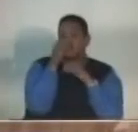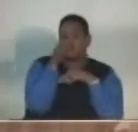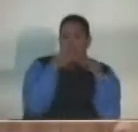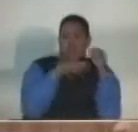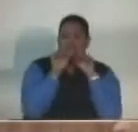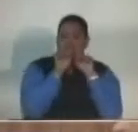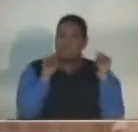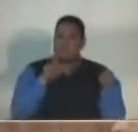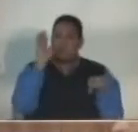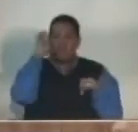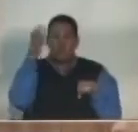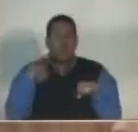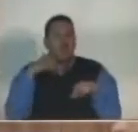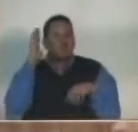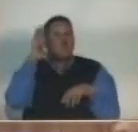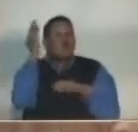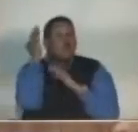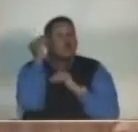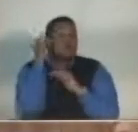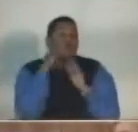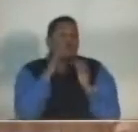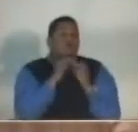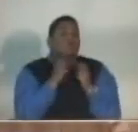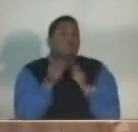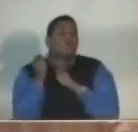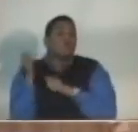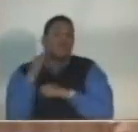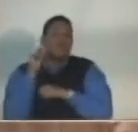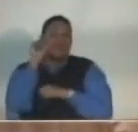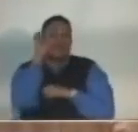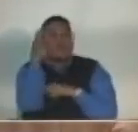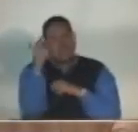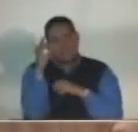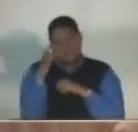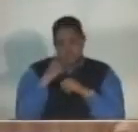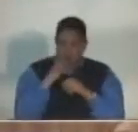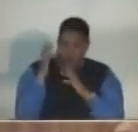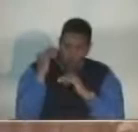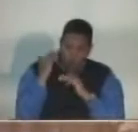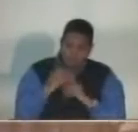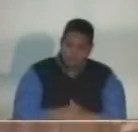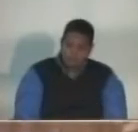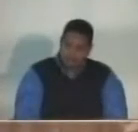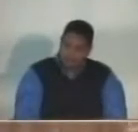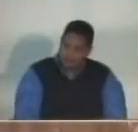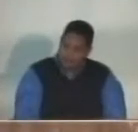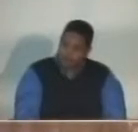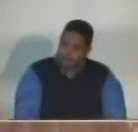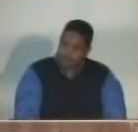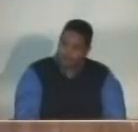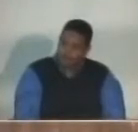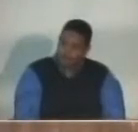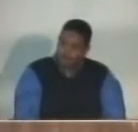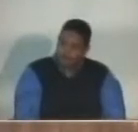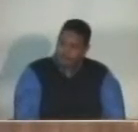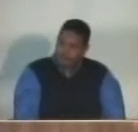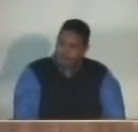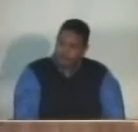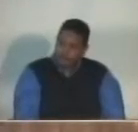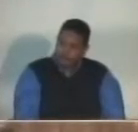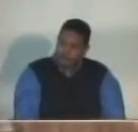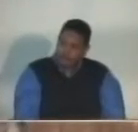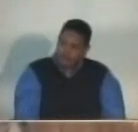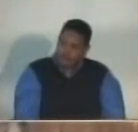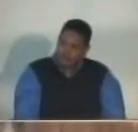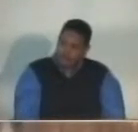we project to completely remove them by the latest 2018. The SHIFT system, well-intentioned